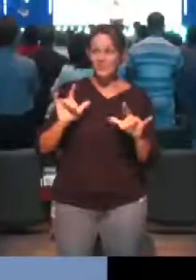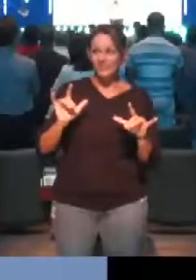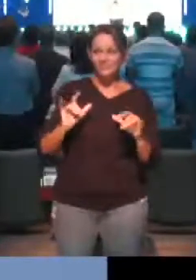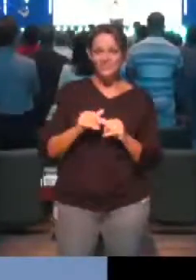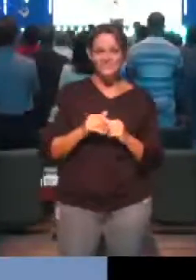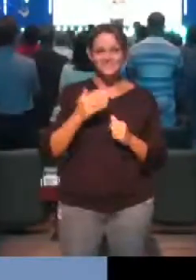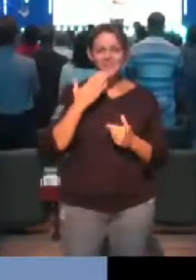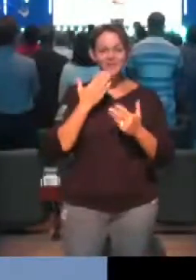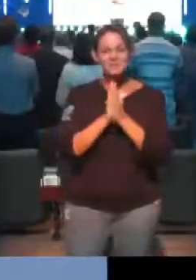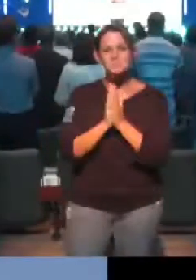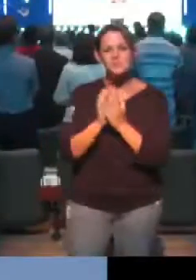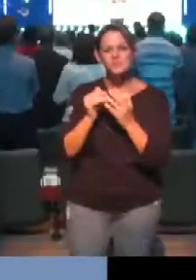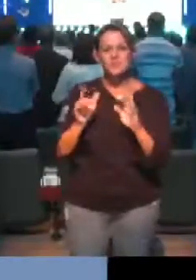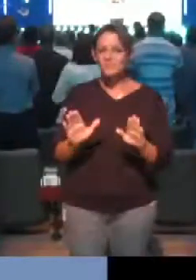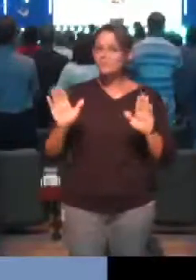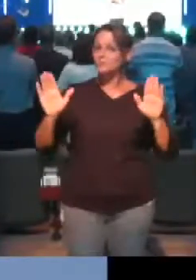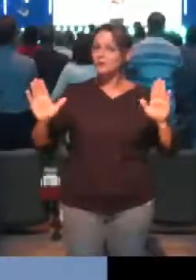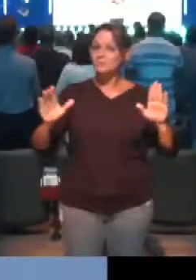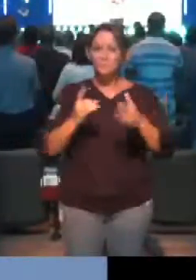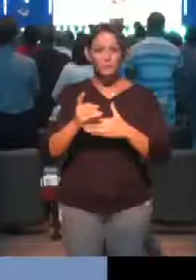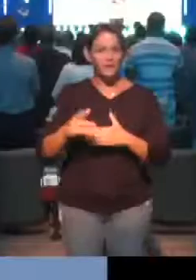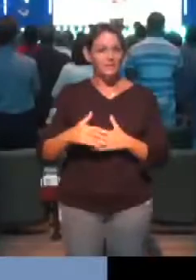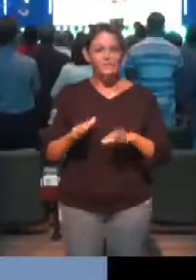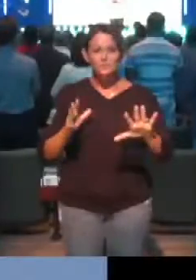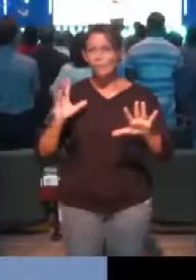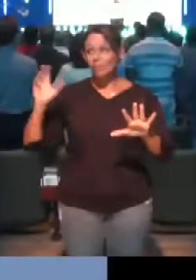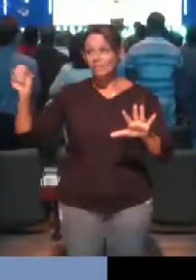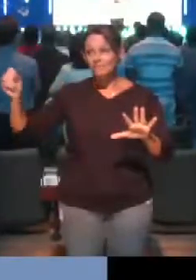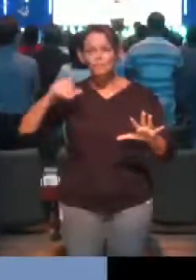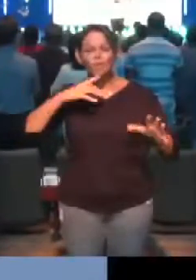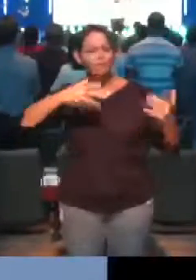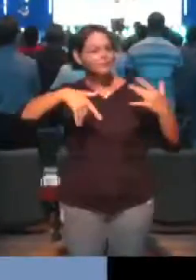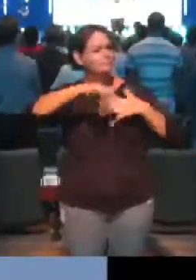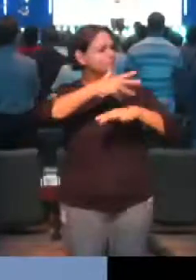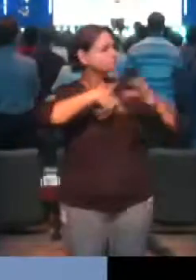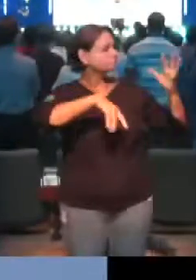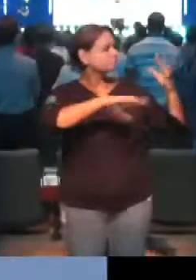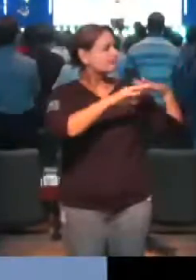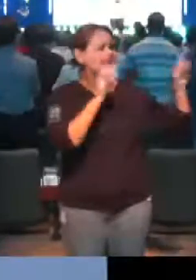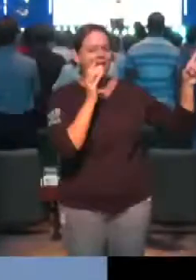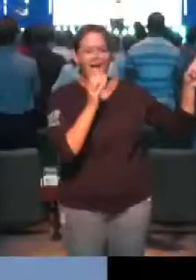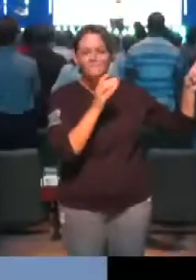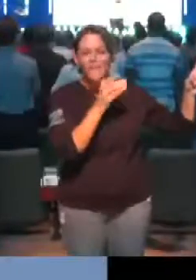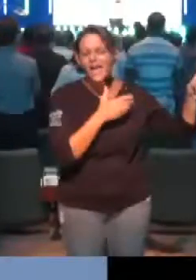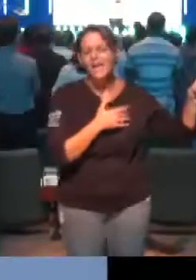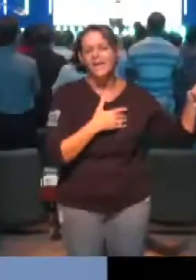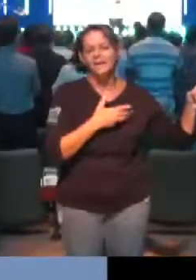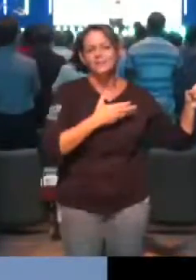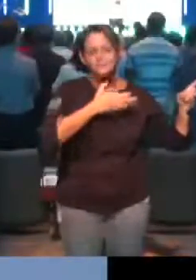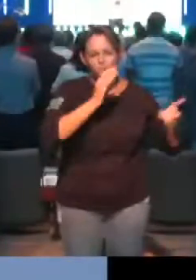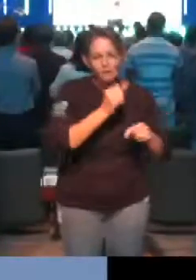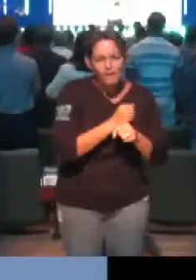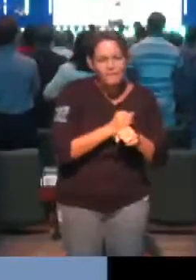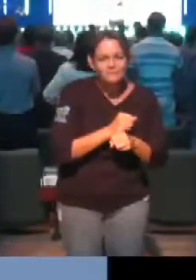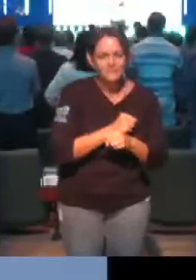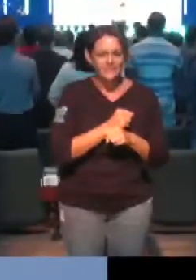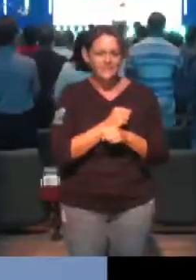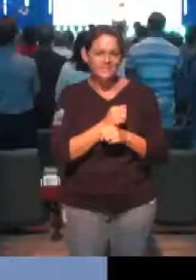and we just pray that you have an incredible weekend. You don't have to leave. You can actually go over to the cafe, grab a coffee, maybe make